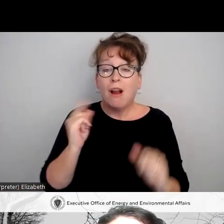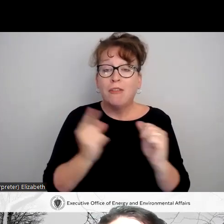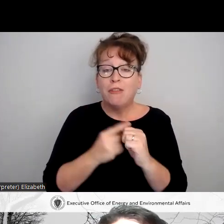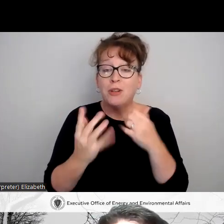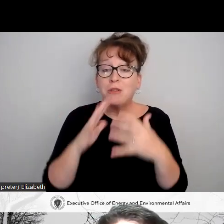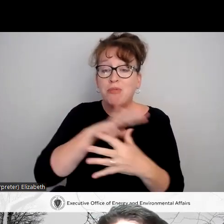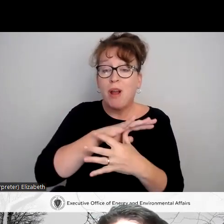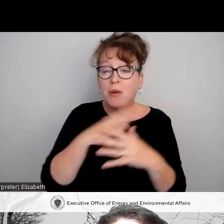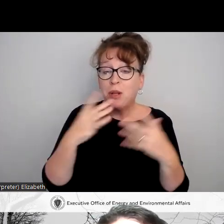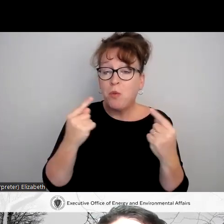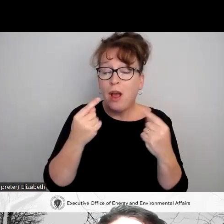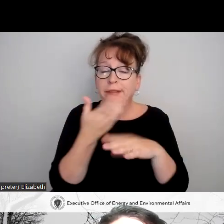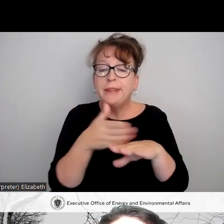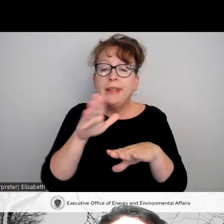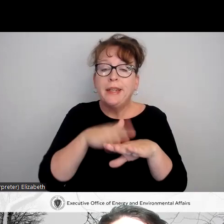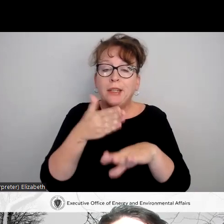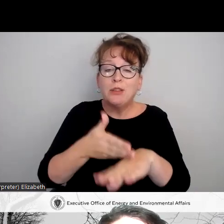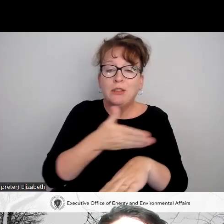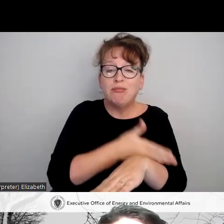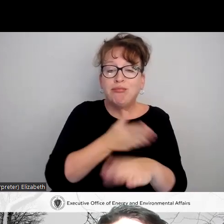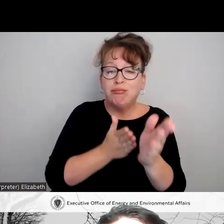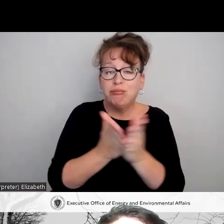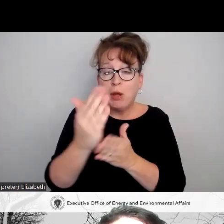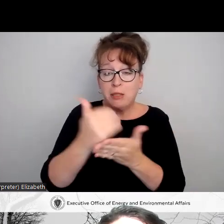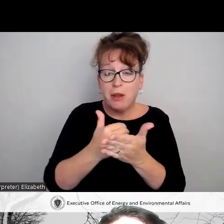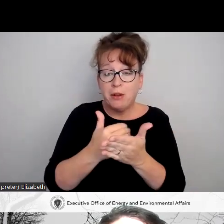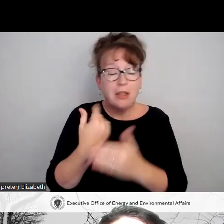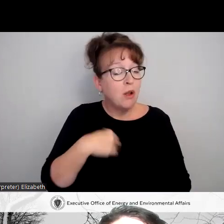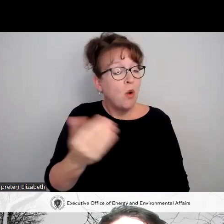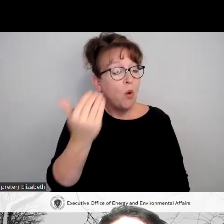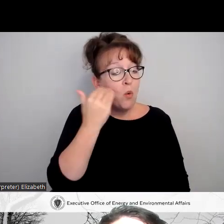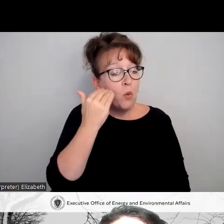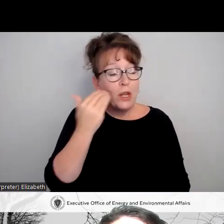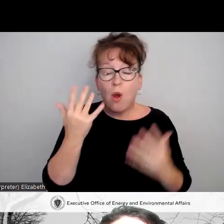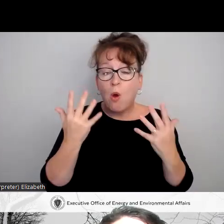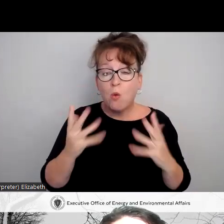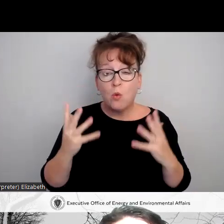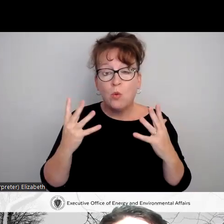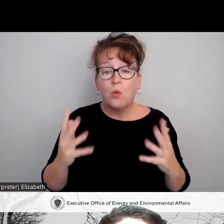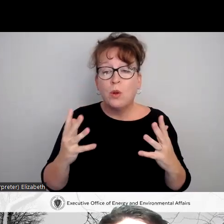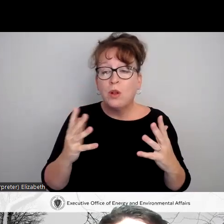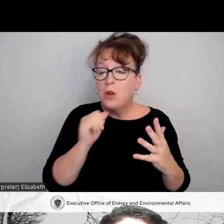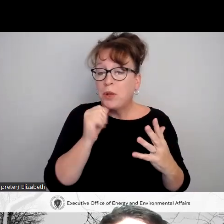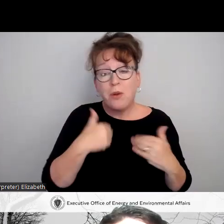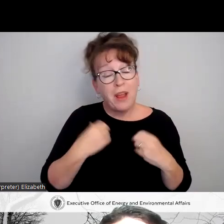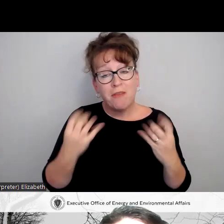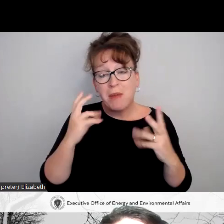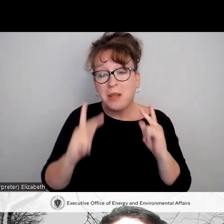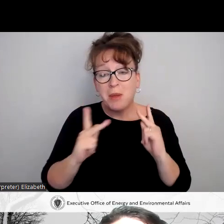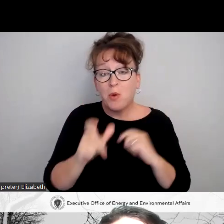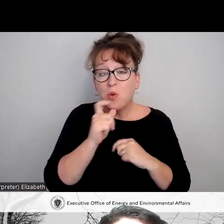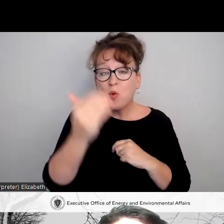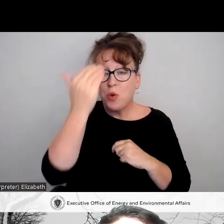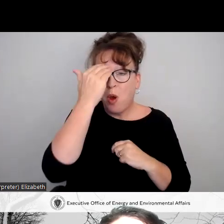increase transparency. So we are well aware that we don't have a lot of people who know what our